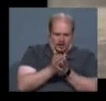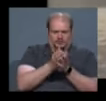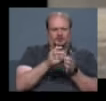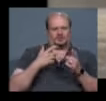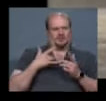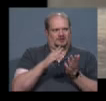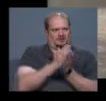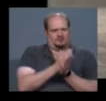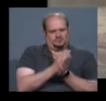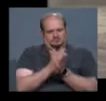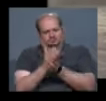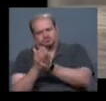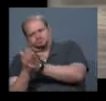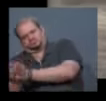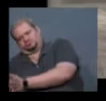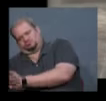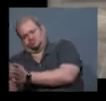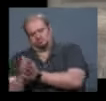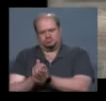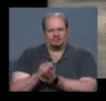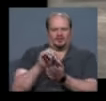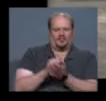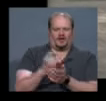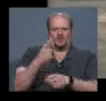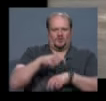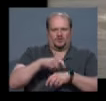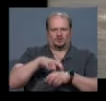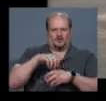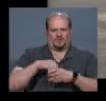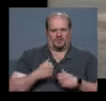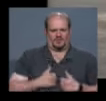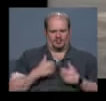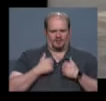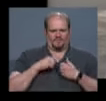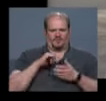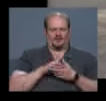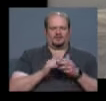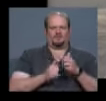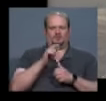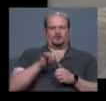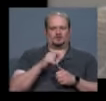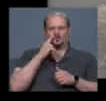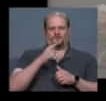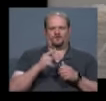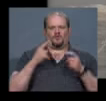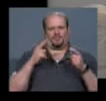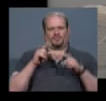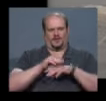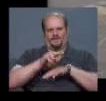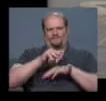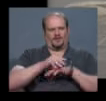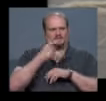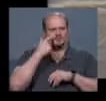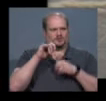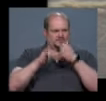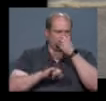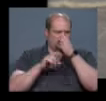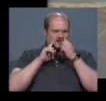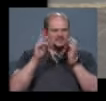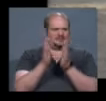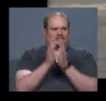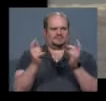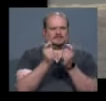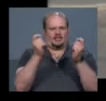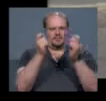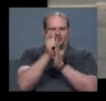side launch. This is only done one time in the life of the ship. It's done mostly for the effect because it's a